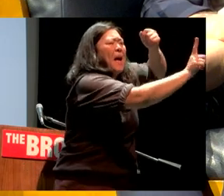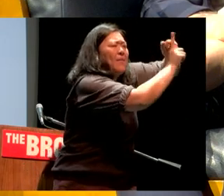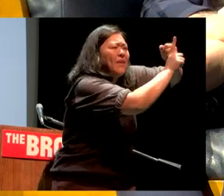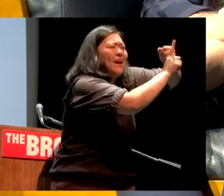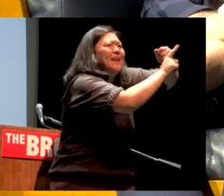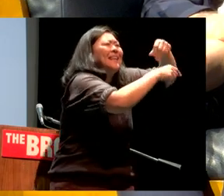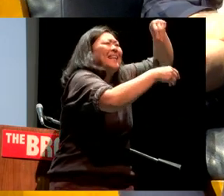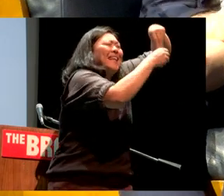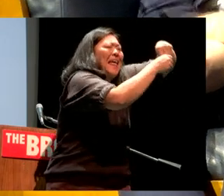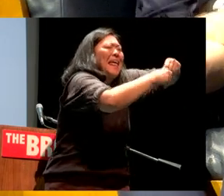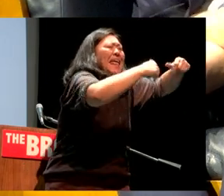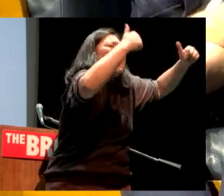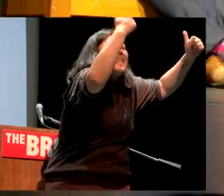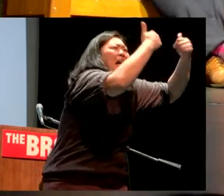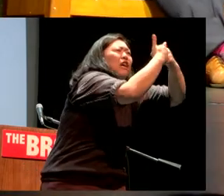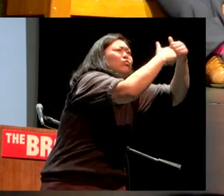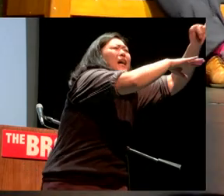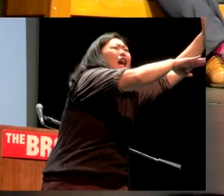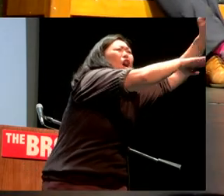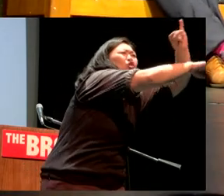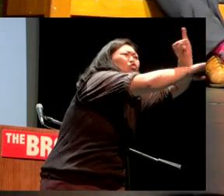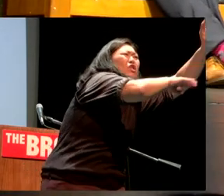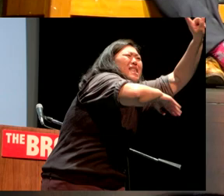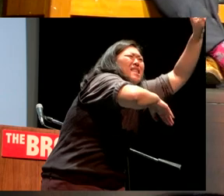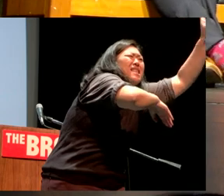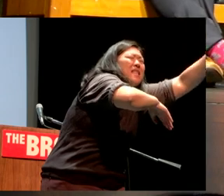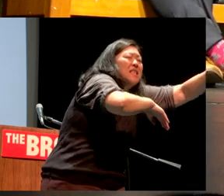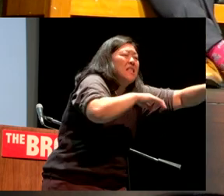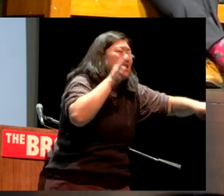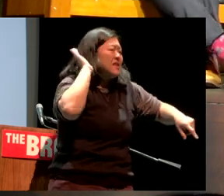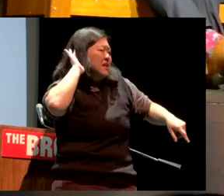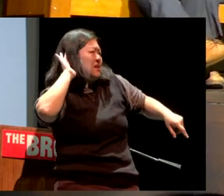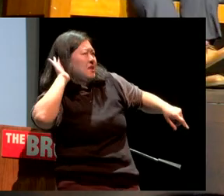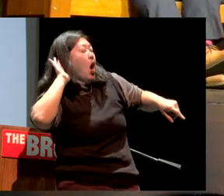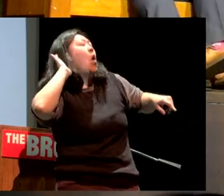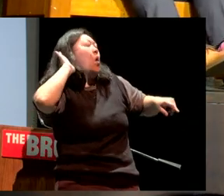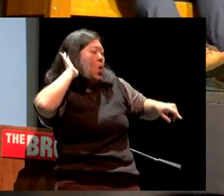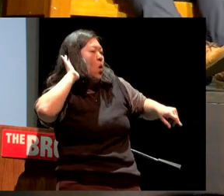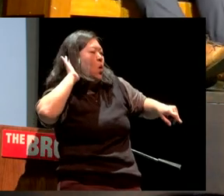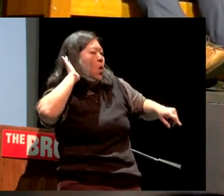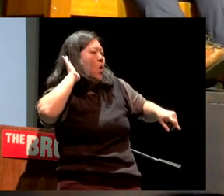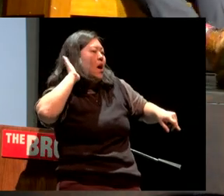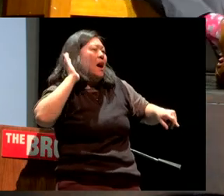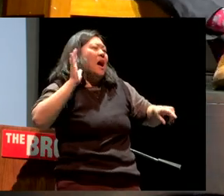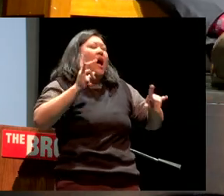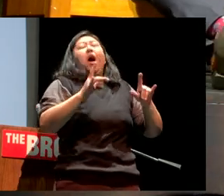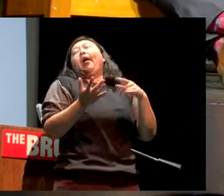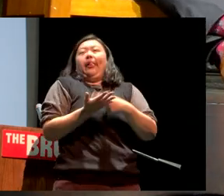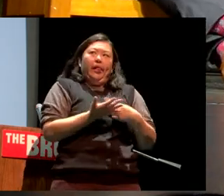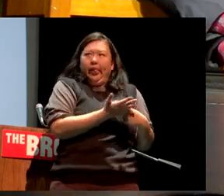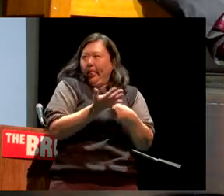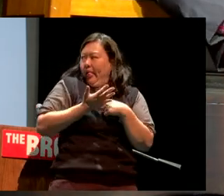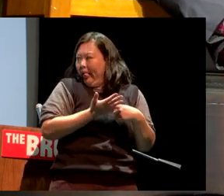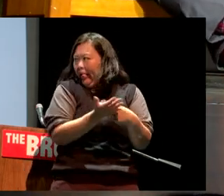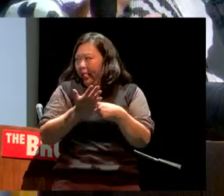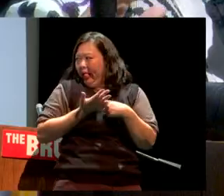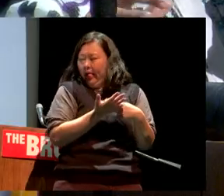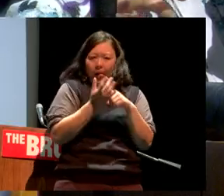I start, okay. No, because you know, it's my subject. I cannot understanding for the game industry is what,